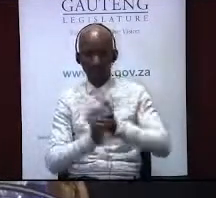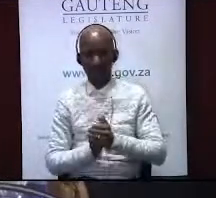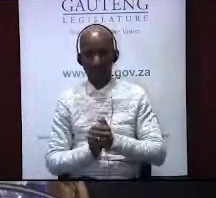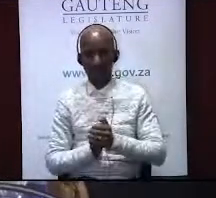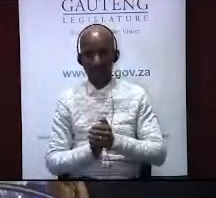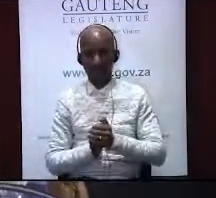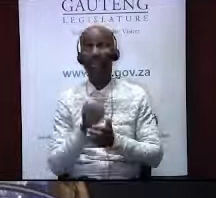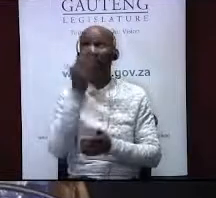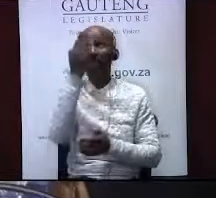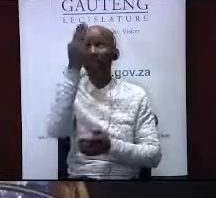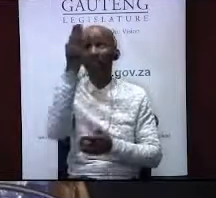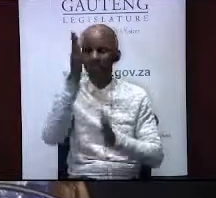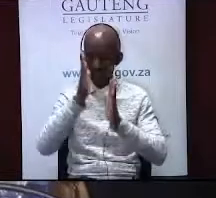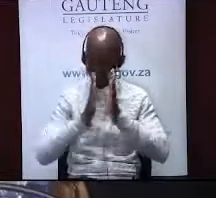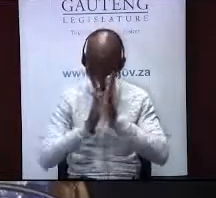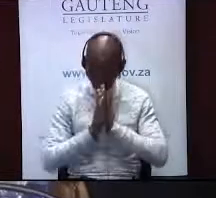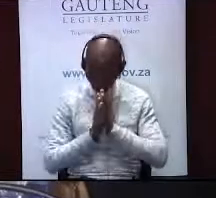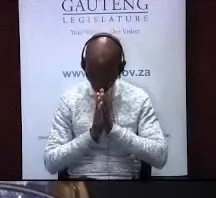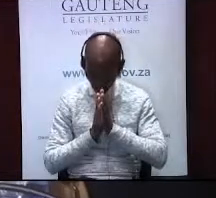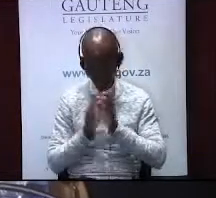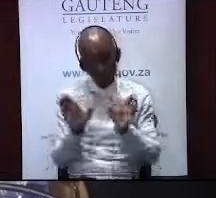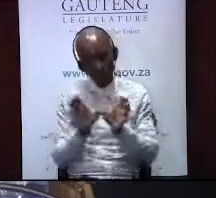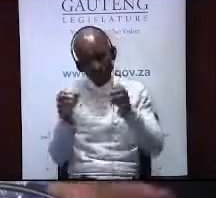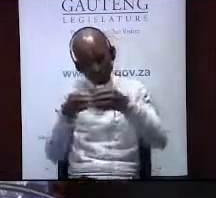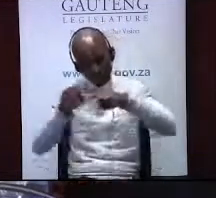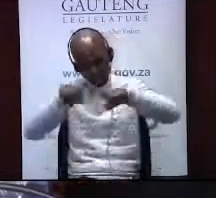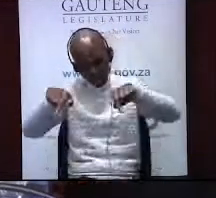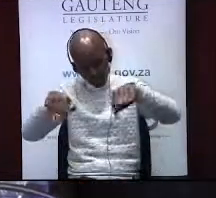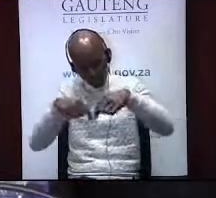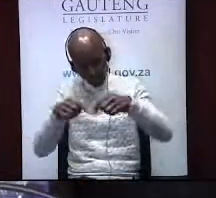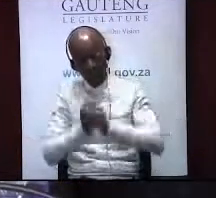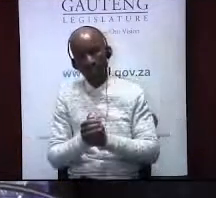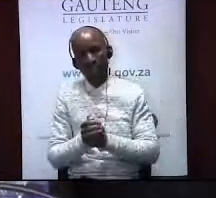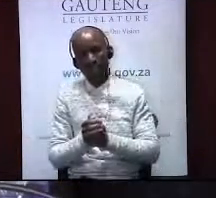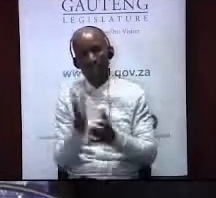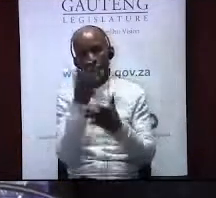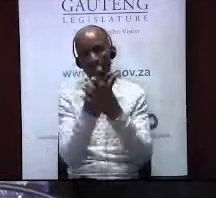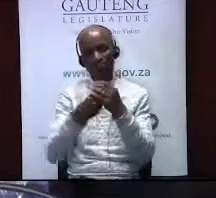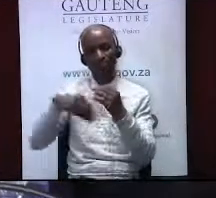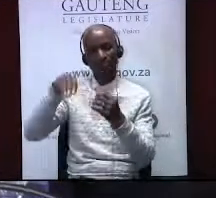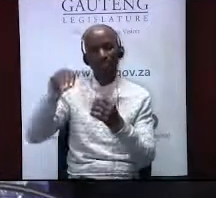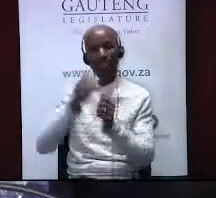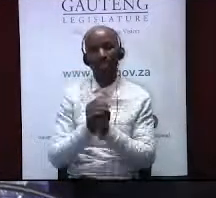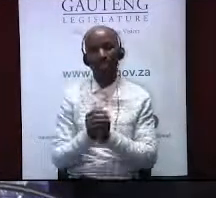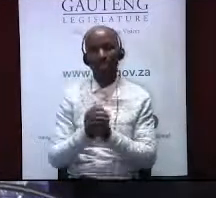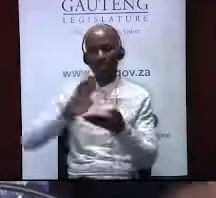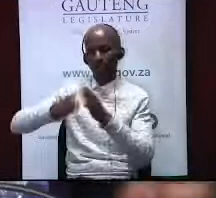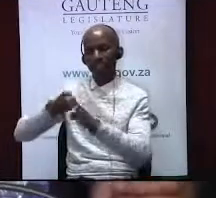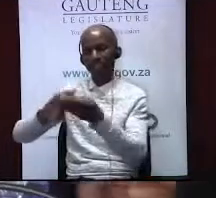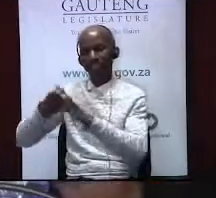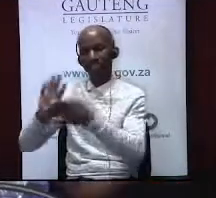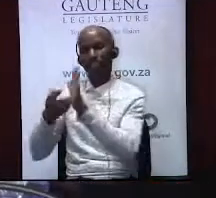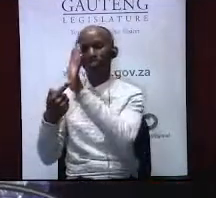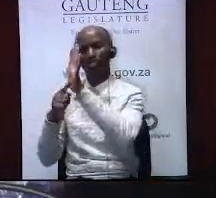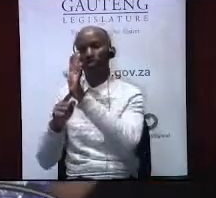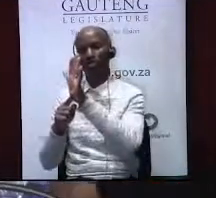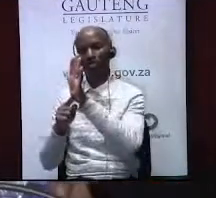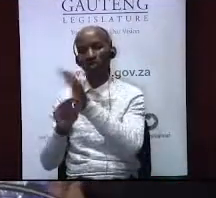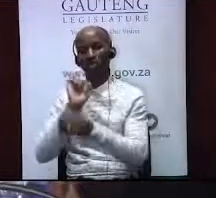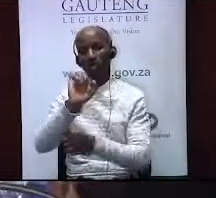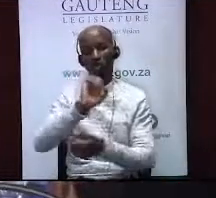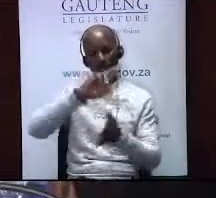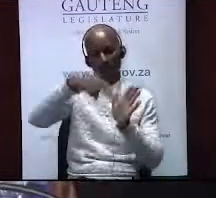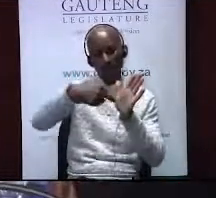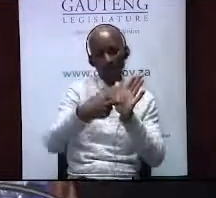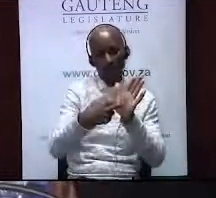The God that you pray in your closet, take him out to your communities. That's your